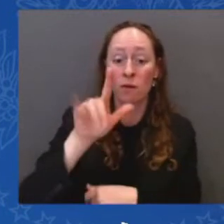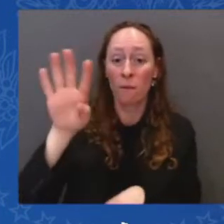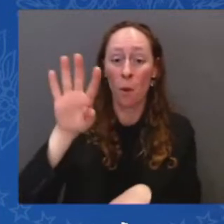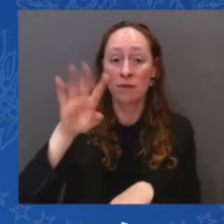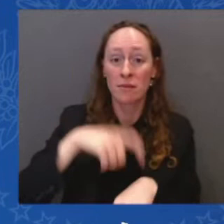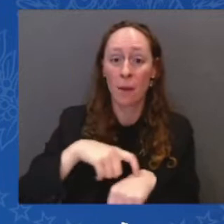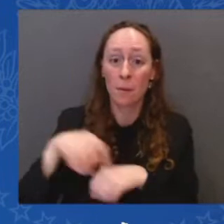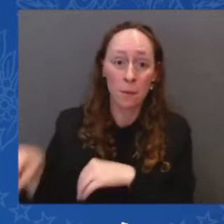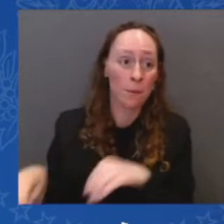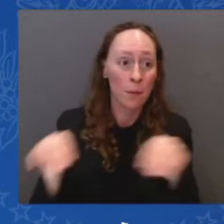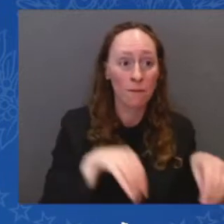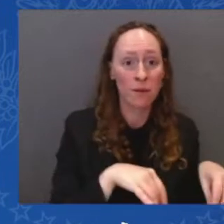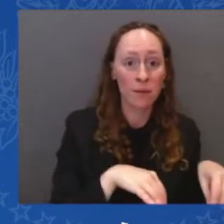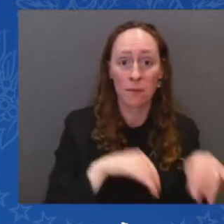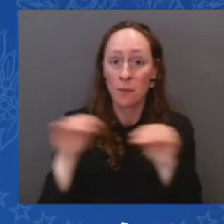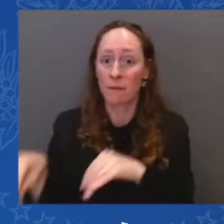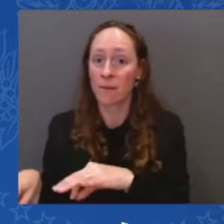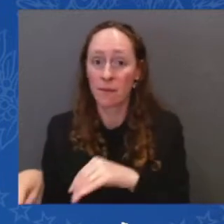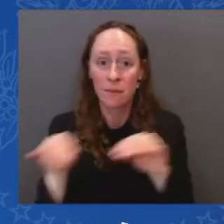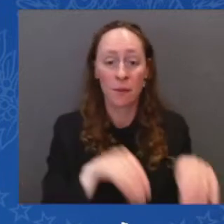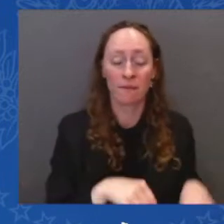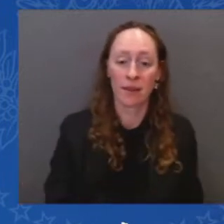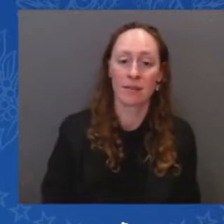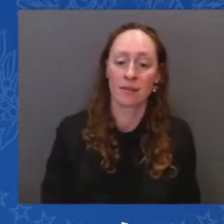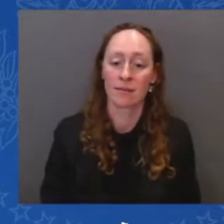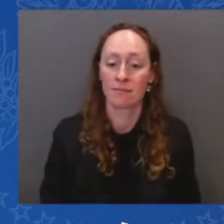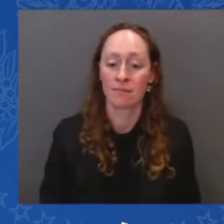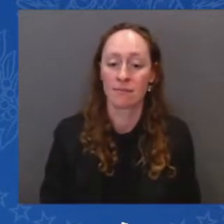were just born when I went into Panama.